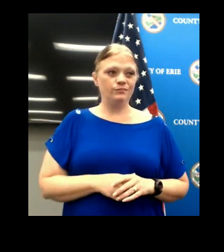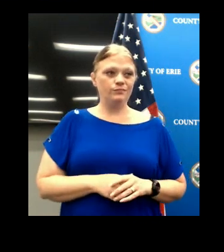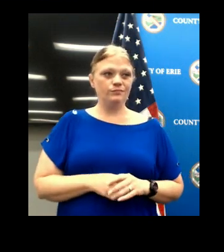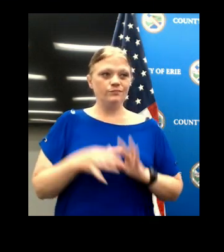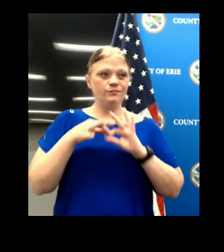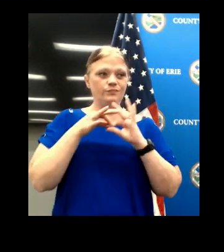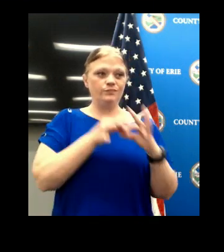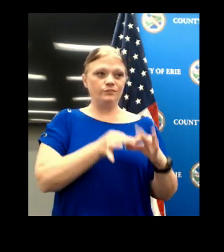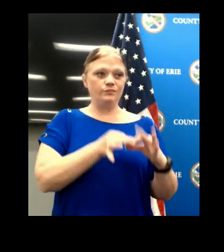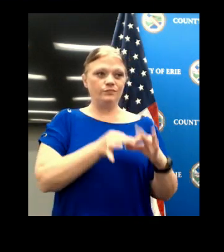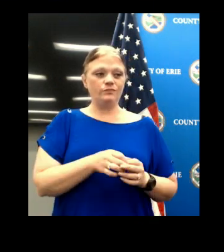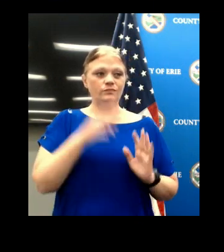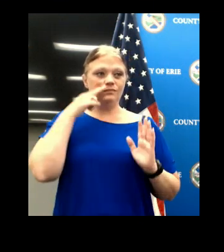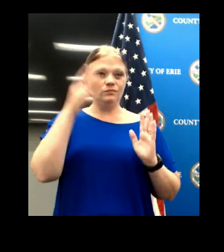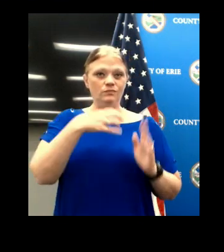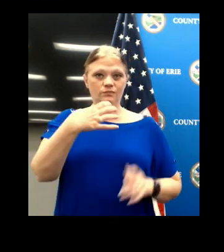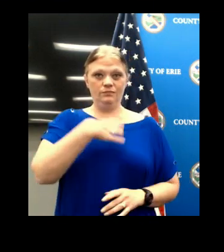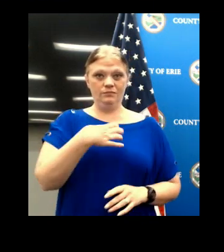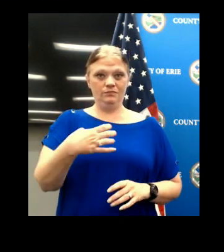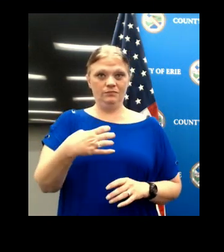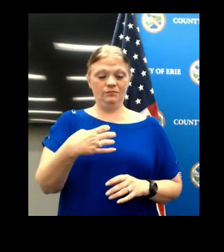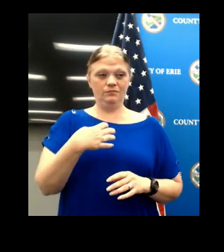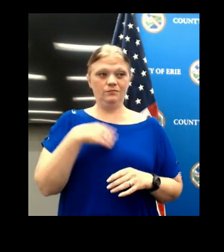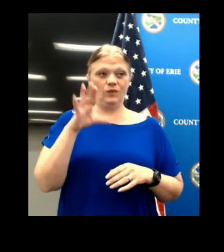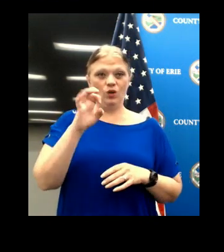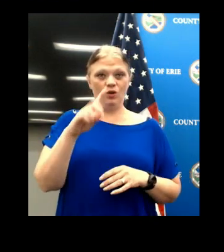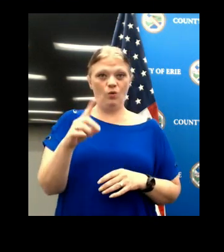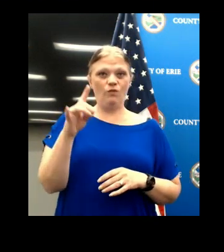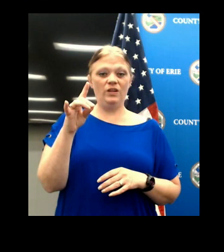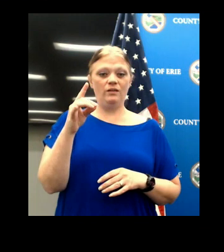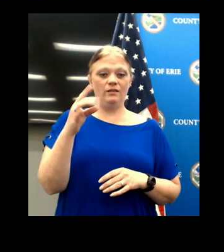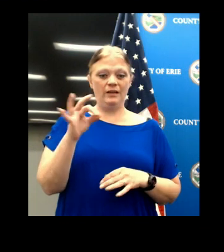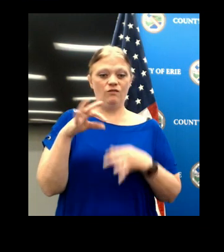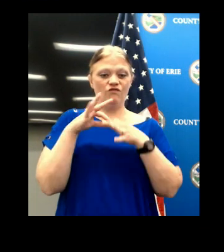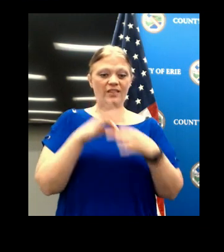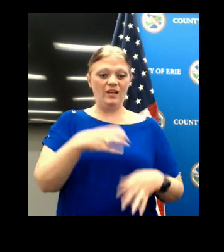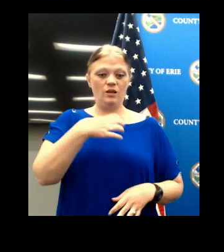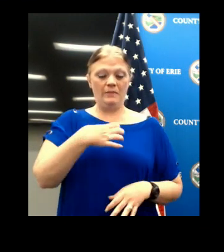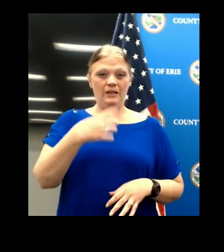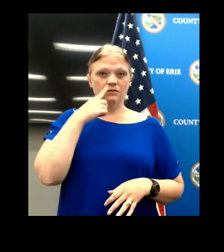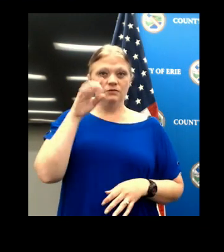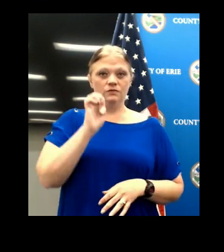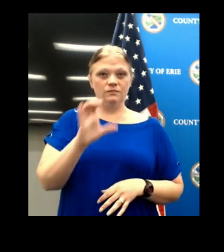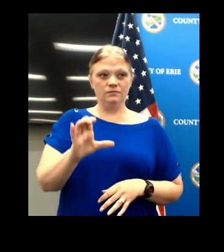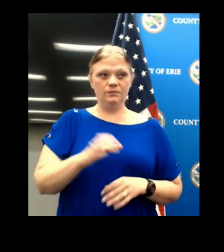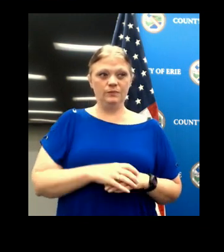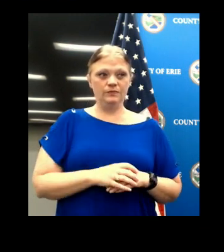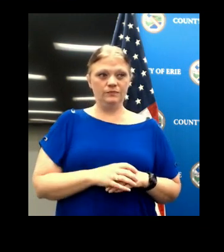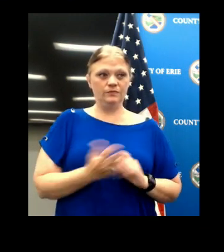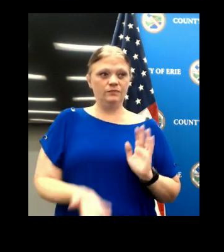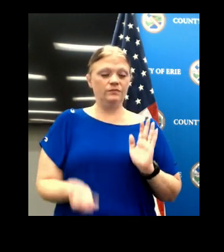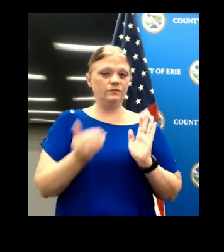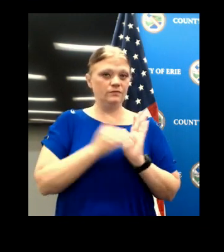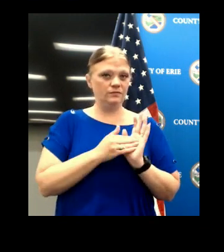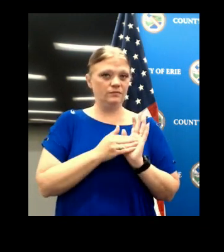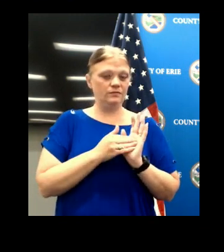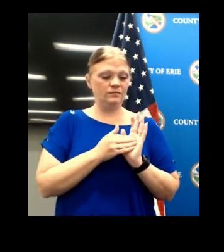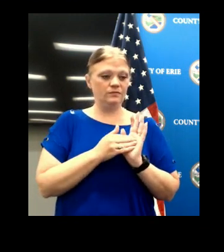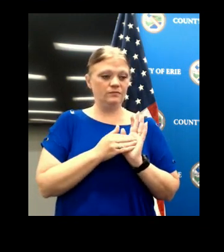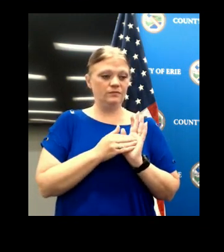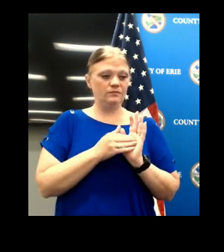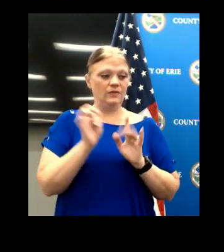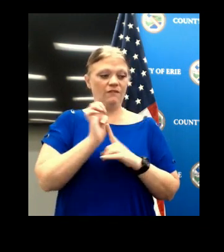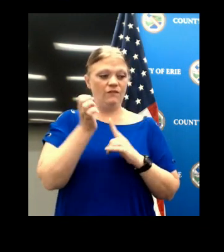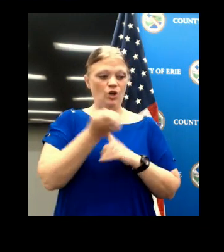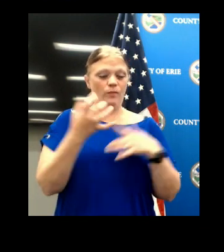of looking at our complaints, the COVID-related complaints that we receive in Erie County. So again, our